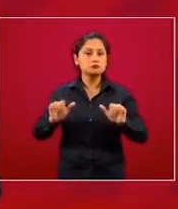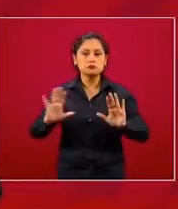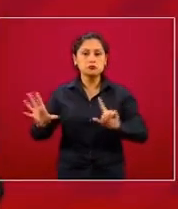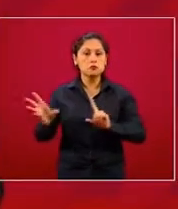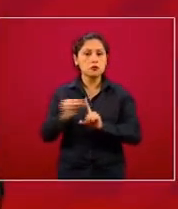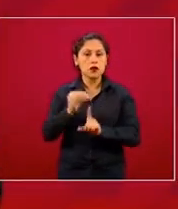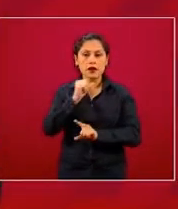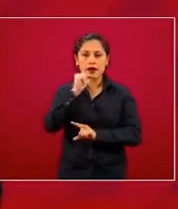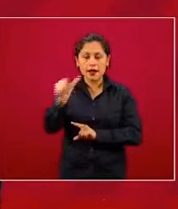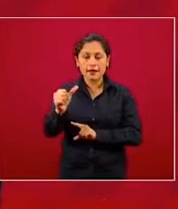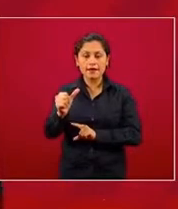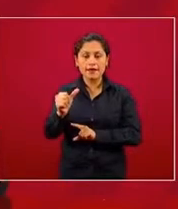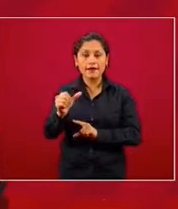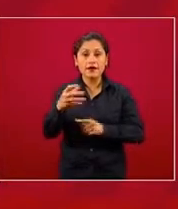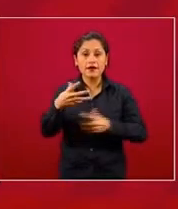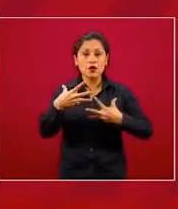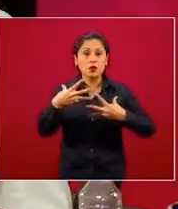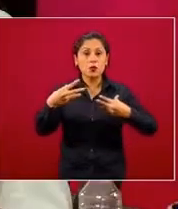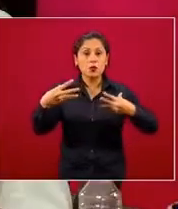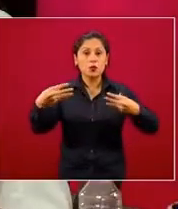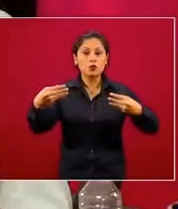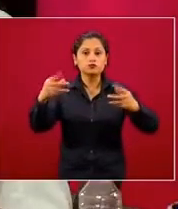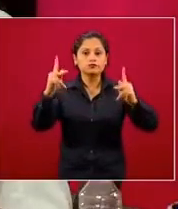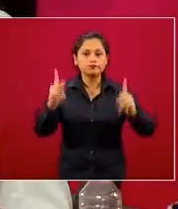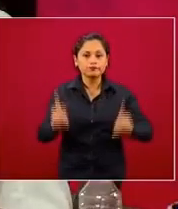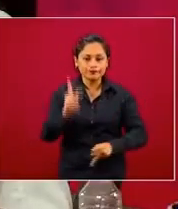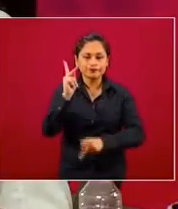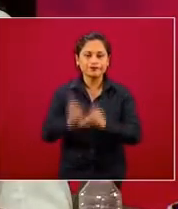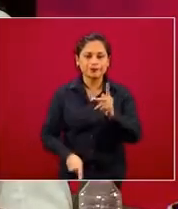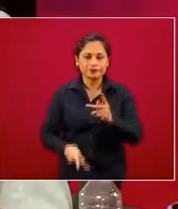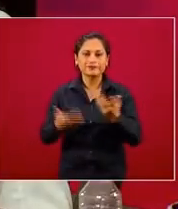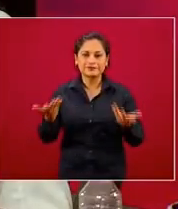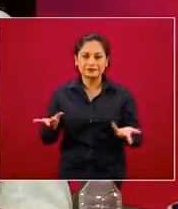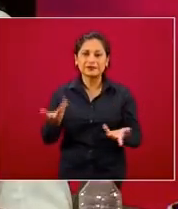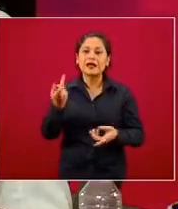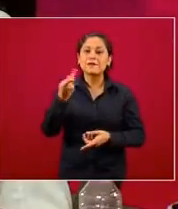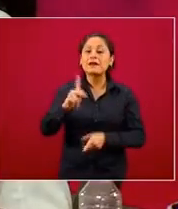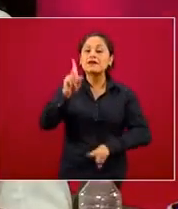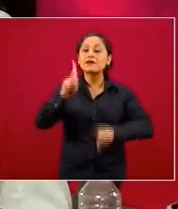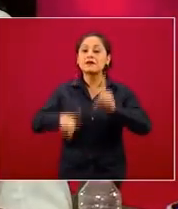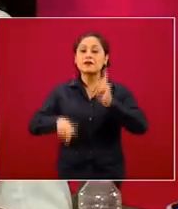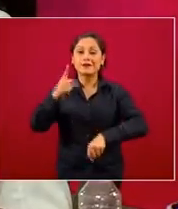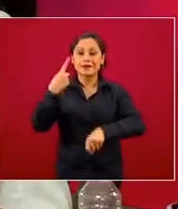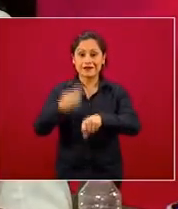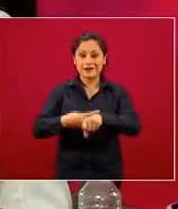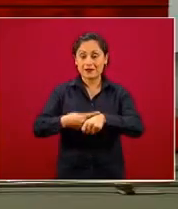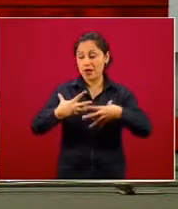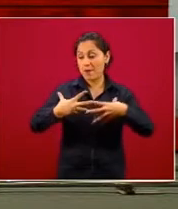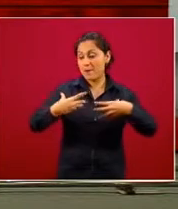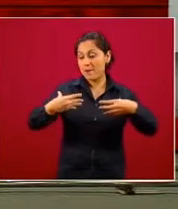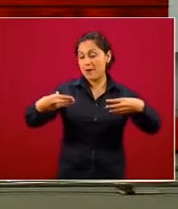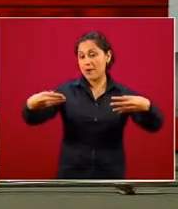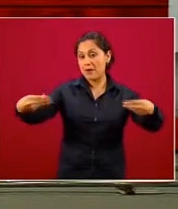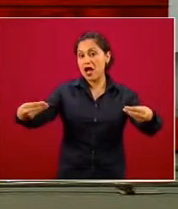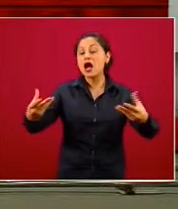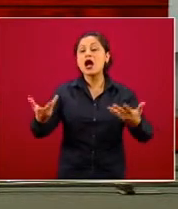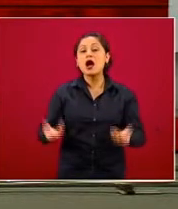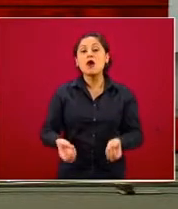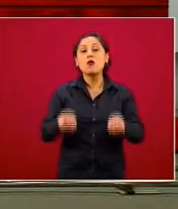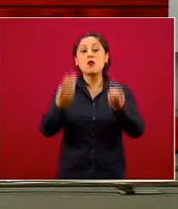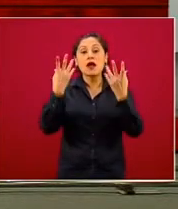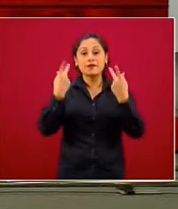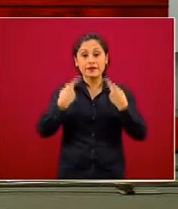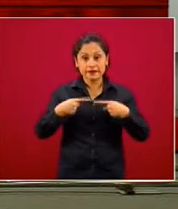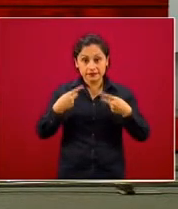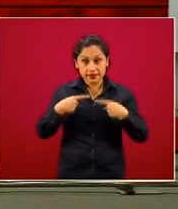will no longer carry the virus again. Transmissibility of this particular virus is measured by the number